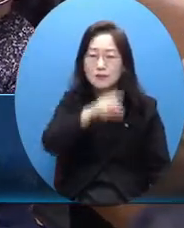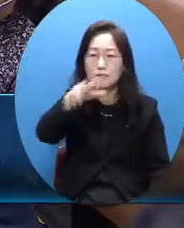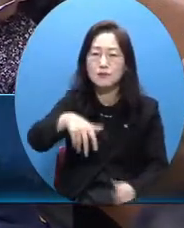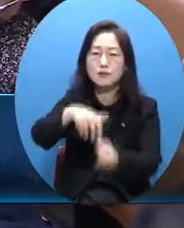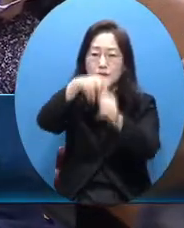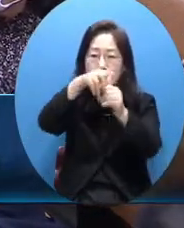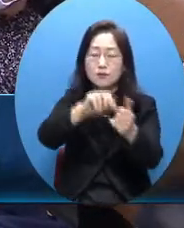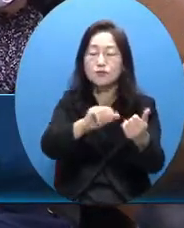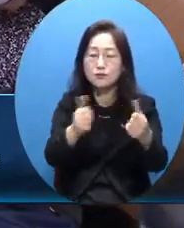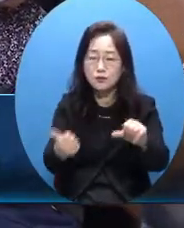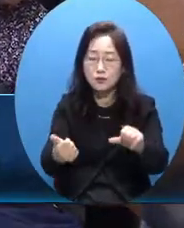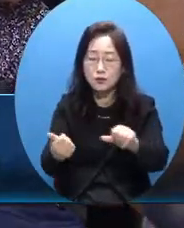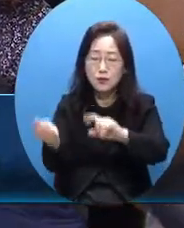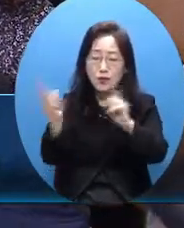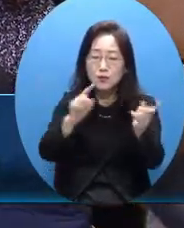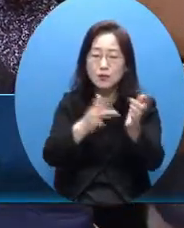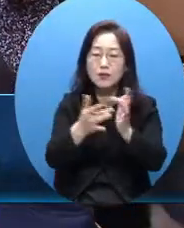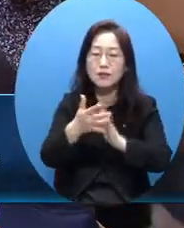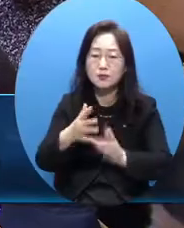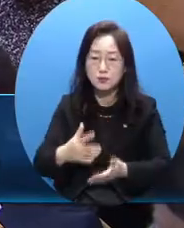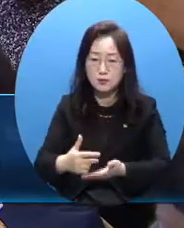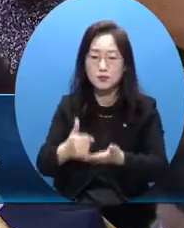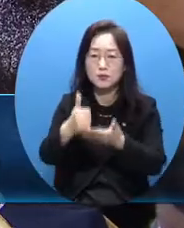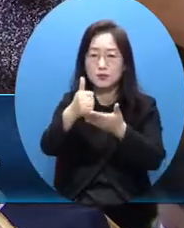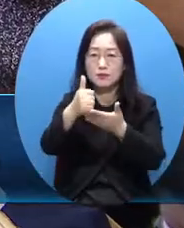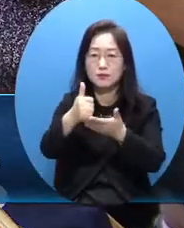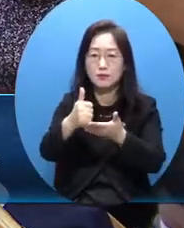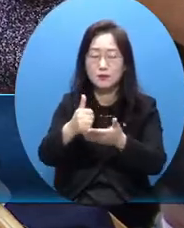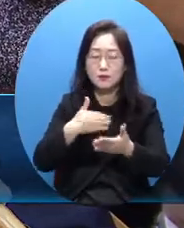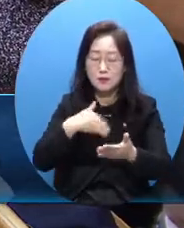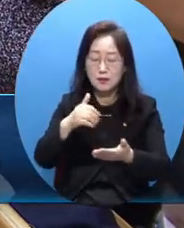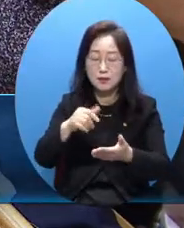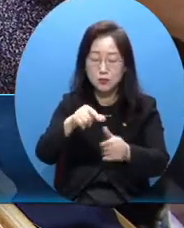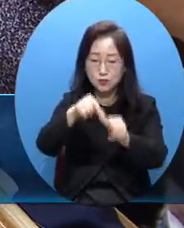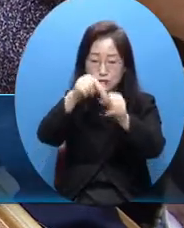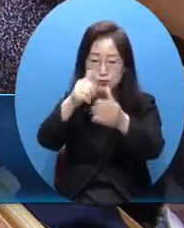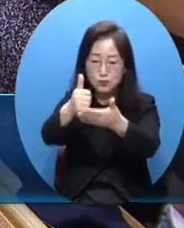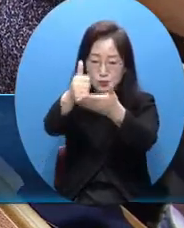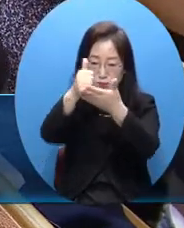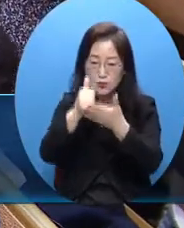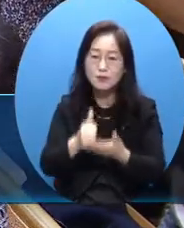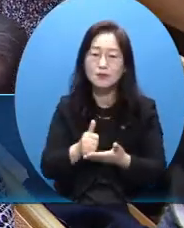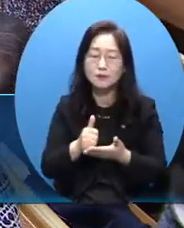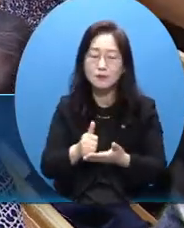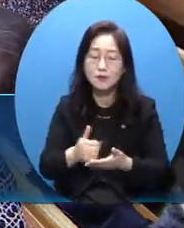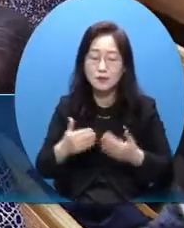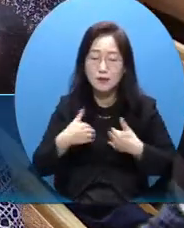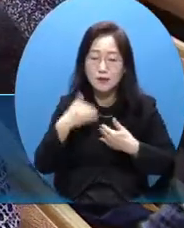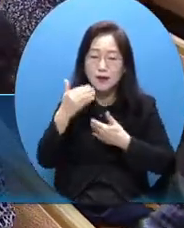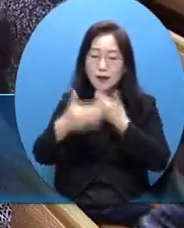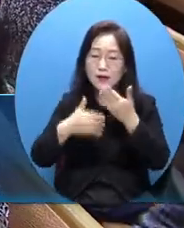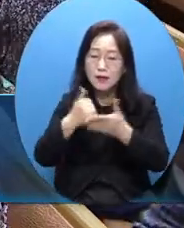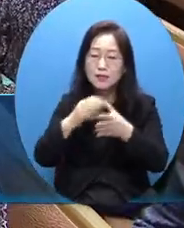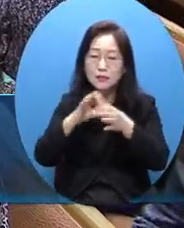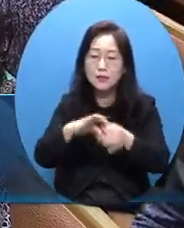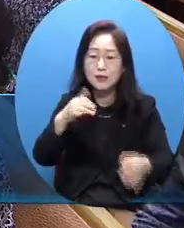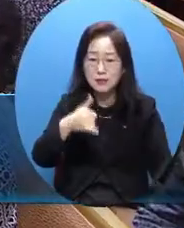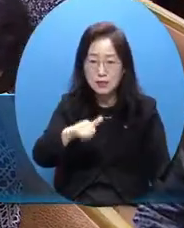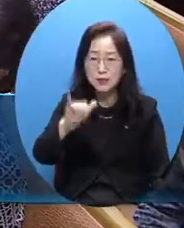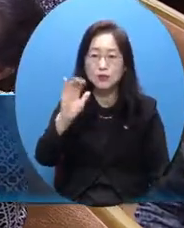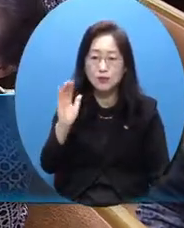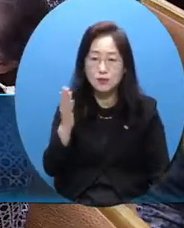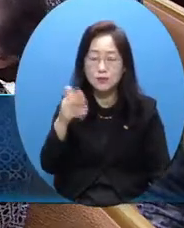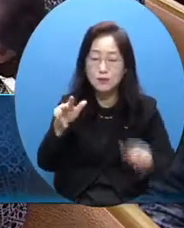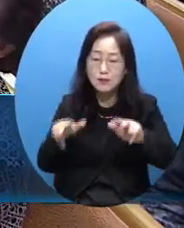Jesus died on the cross and was resurrected I accept Jesus as my lord and savior I've become